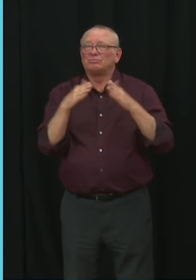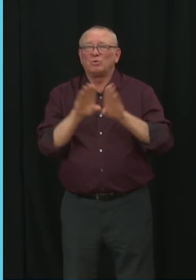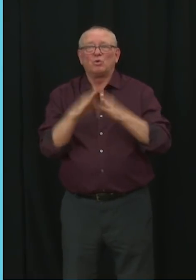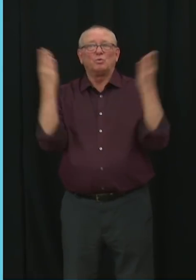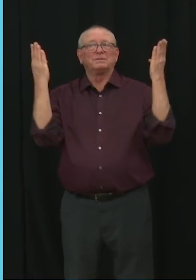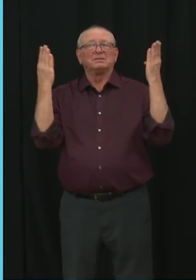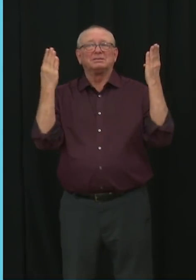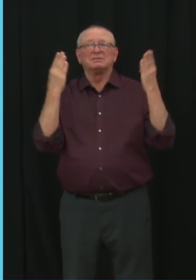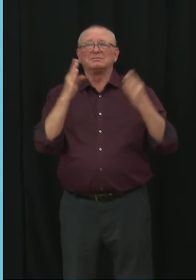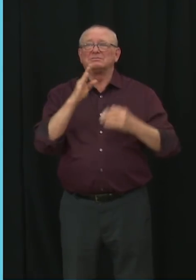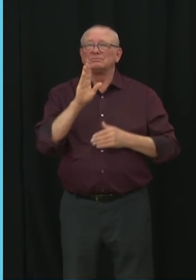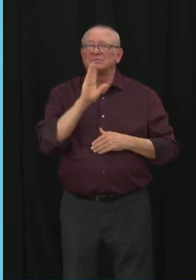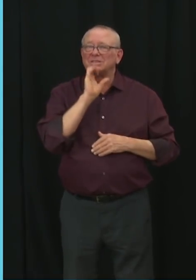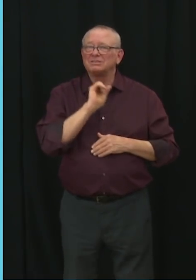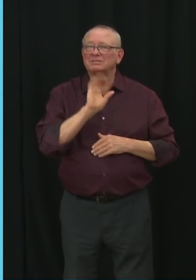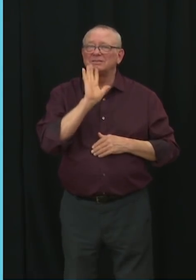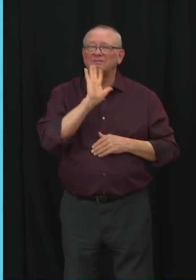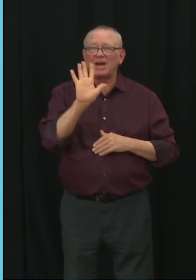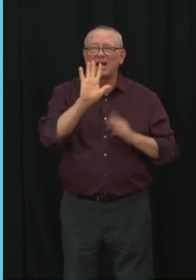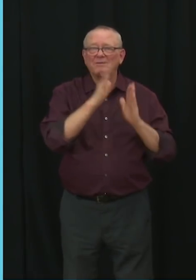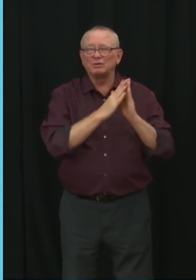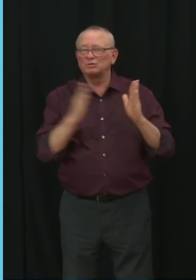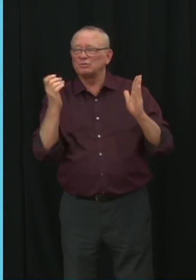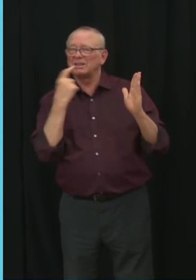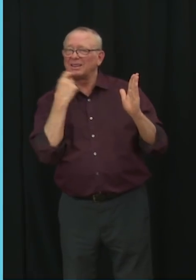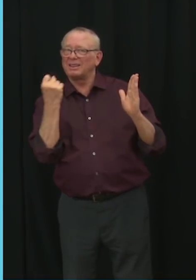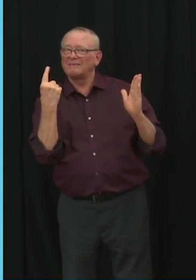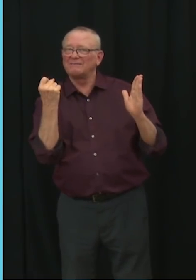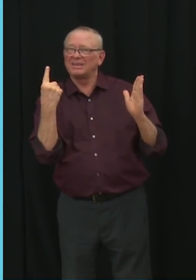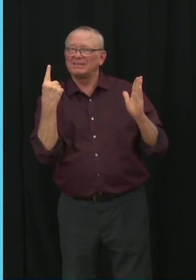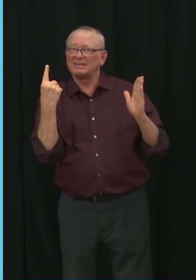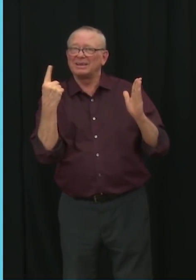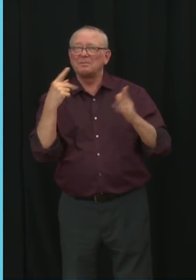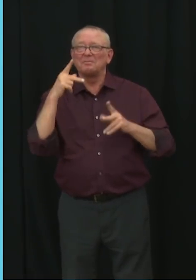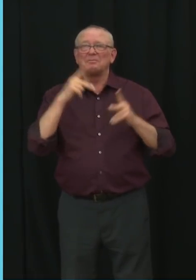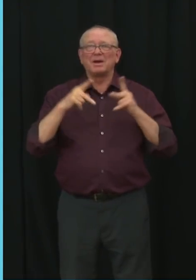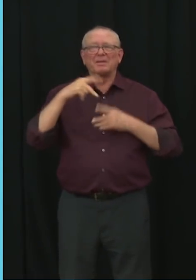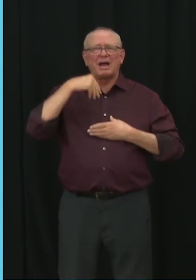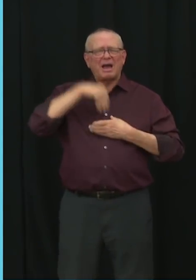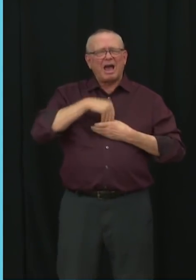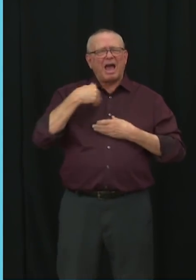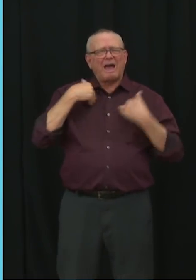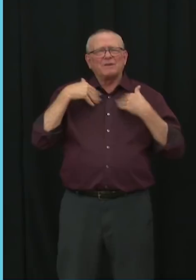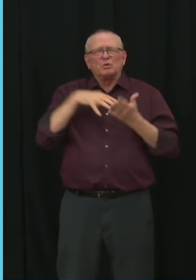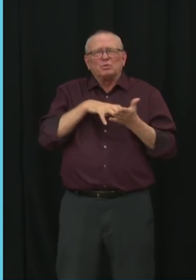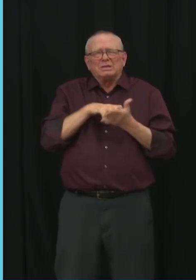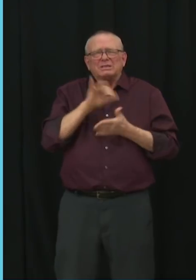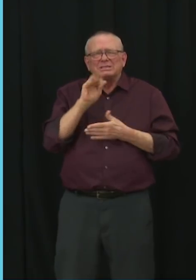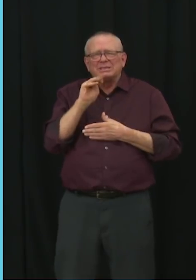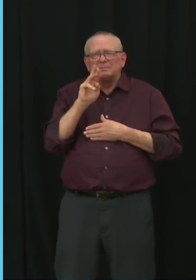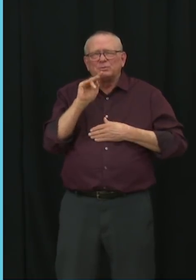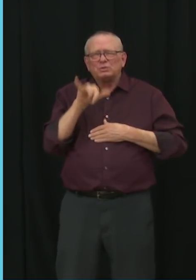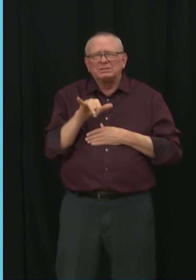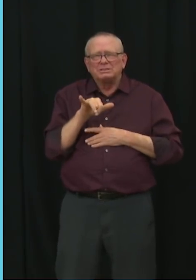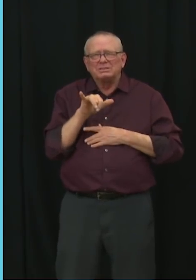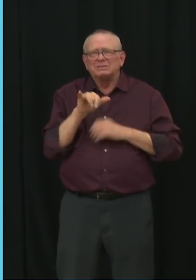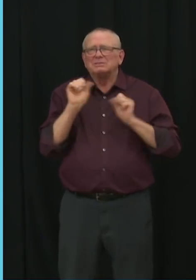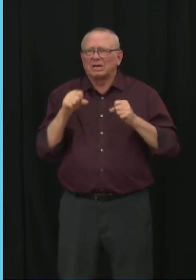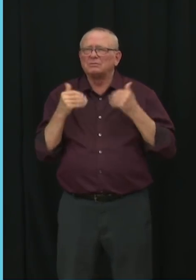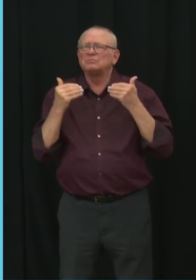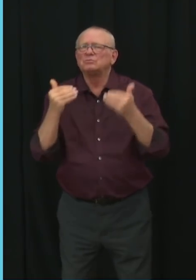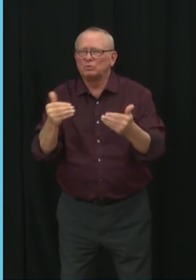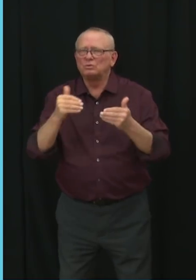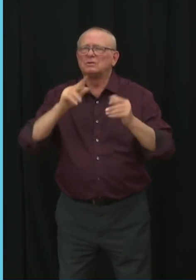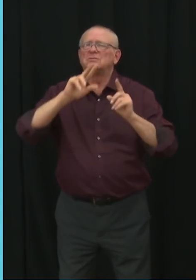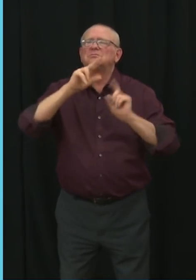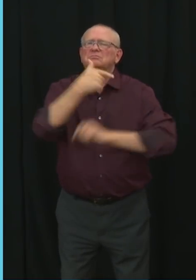11 who have specific significant immune-compromising conditions, and 3rd dose boosters for youth aged